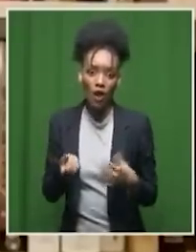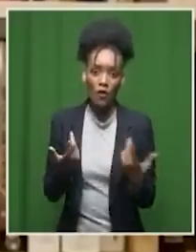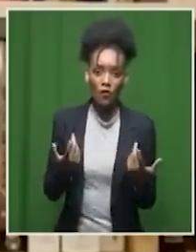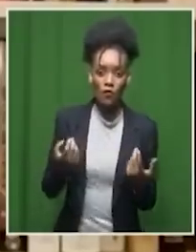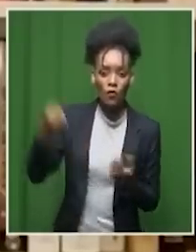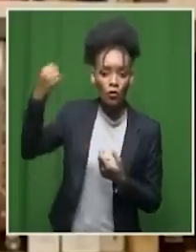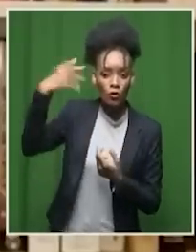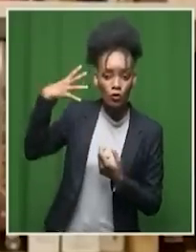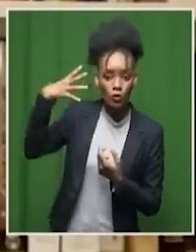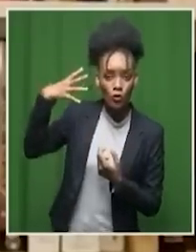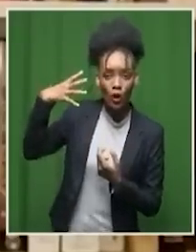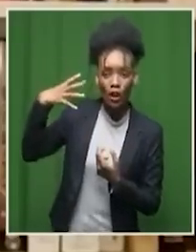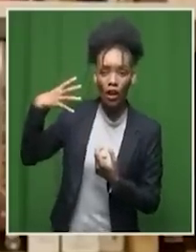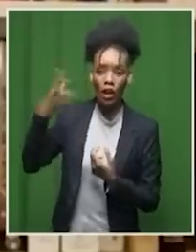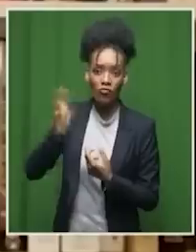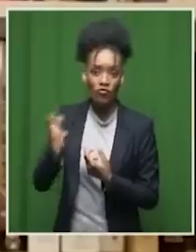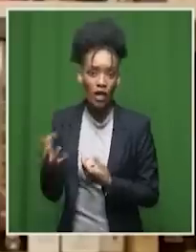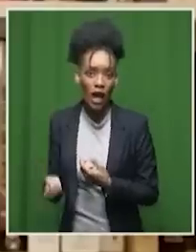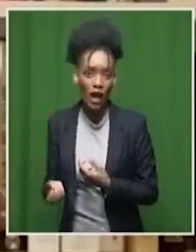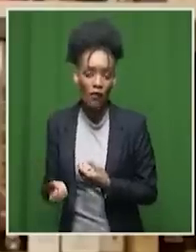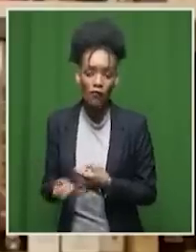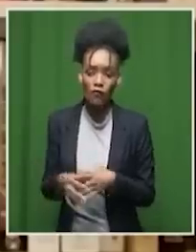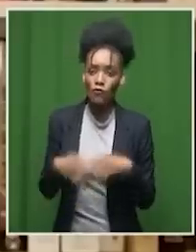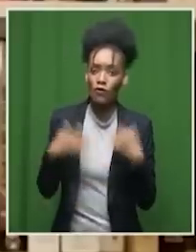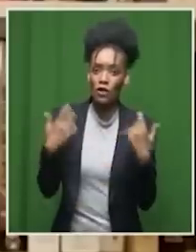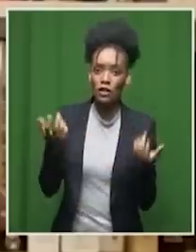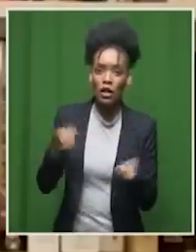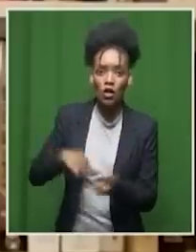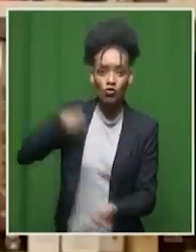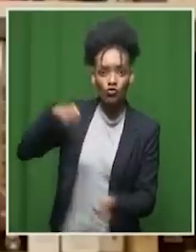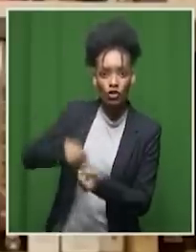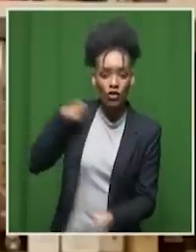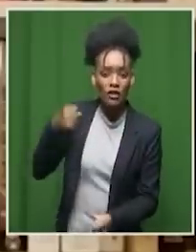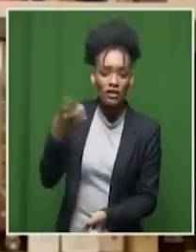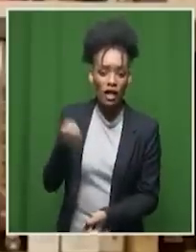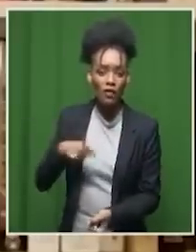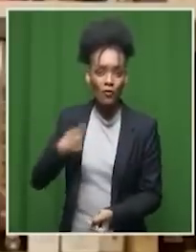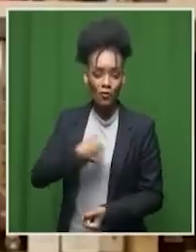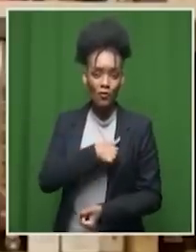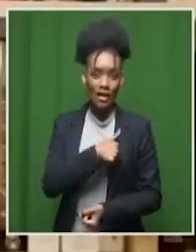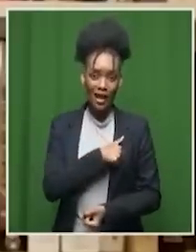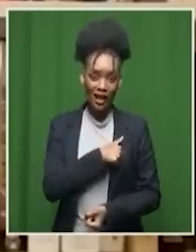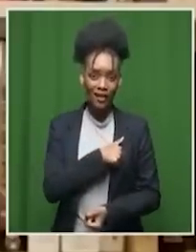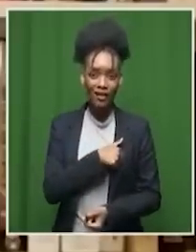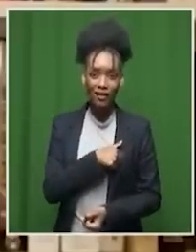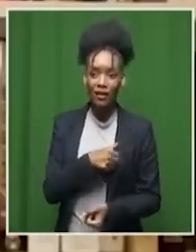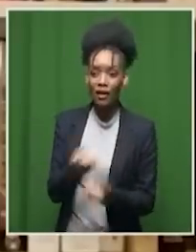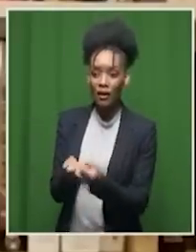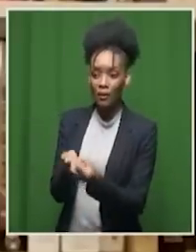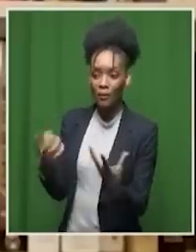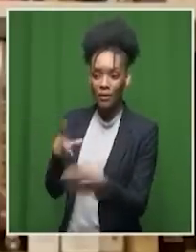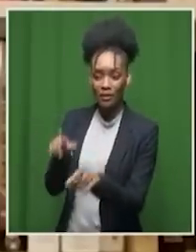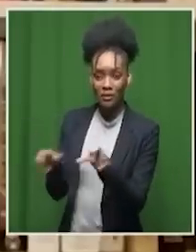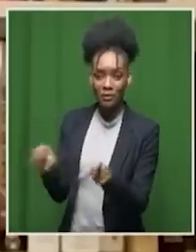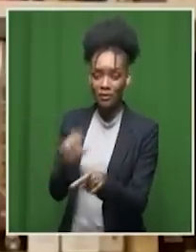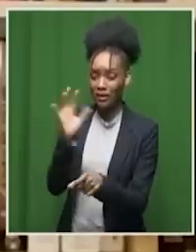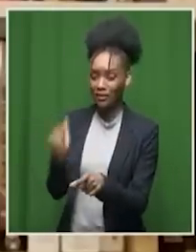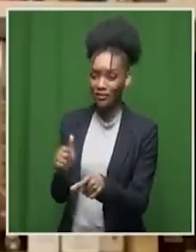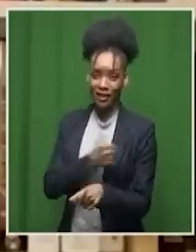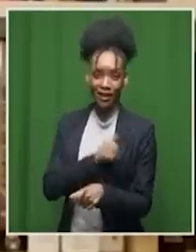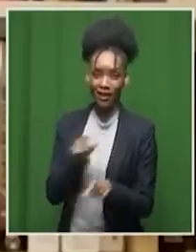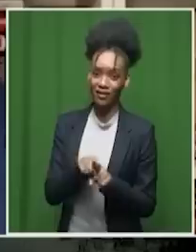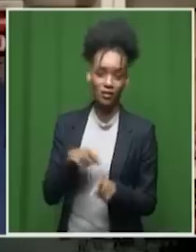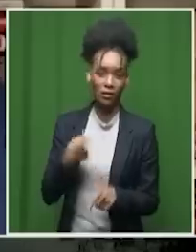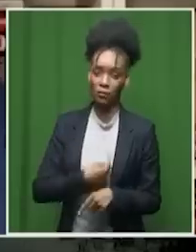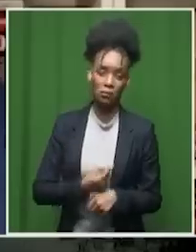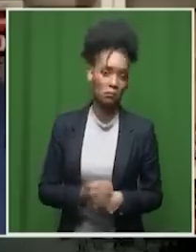solar panels or generators, the great mass of the South African people actually deserve better. Indeed